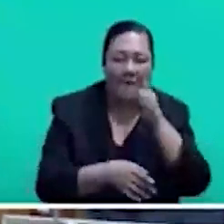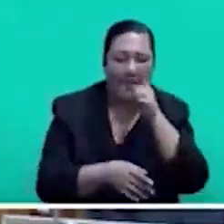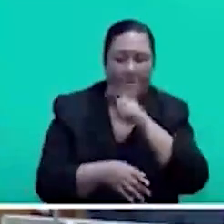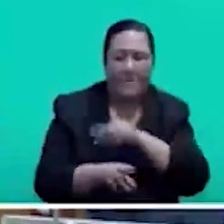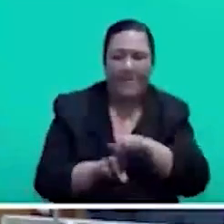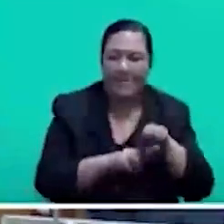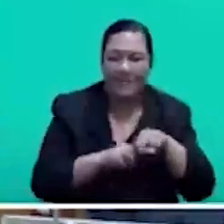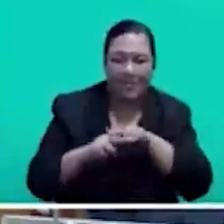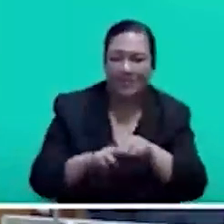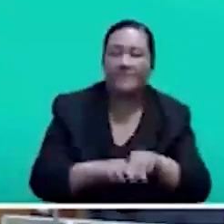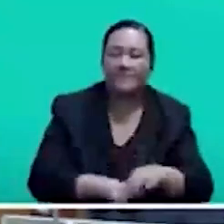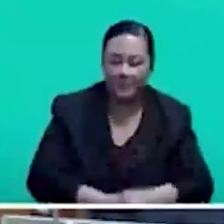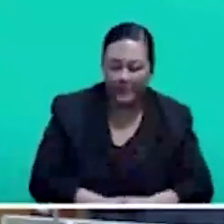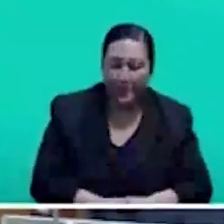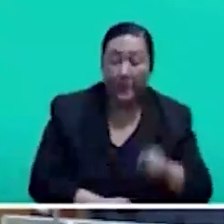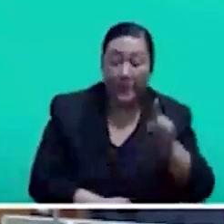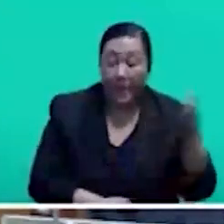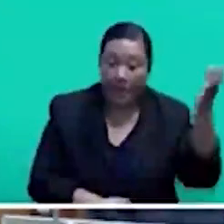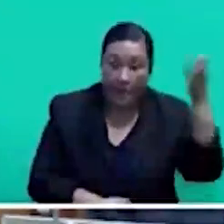The allocated funds of